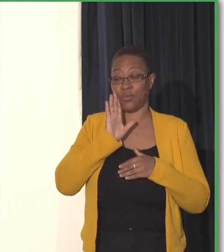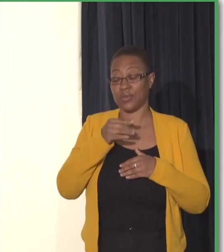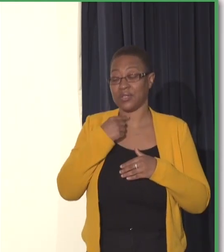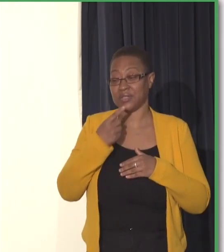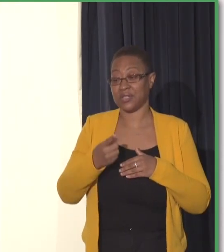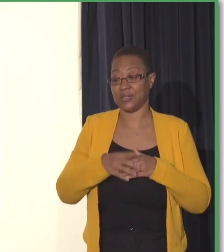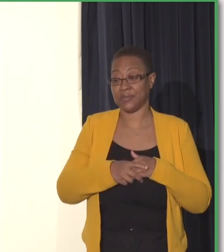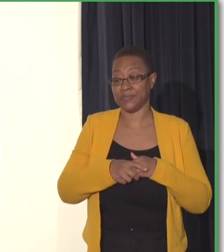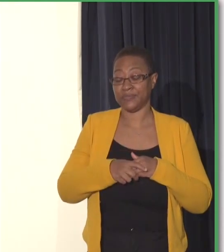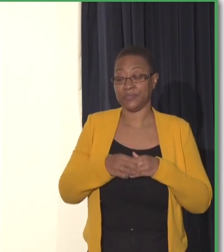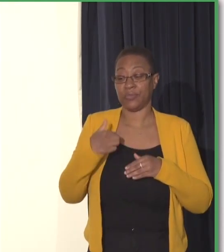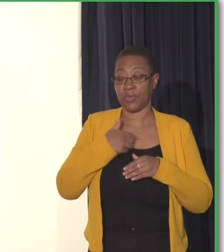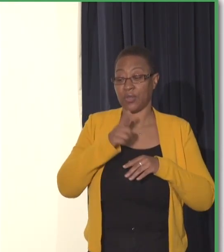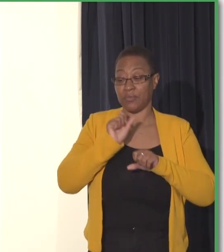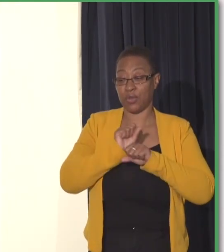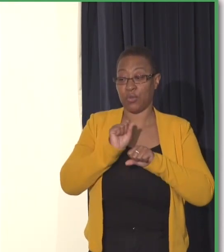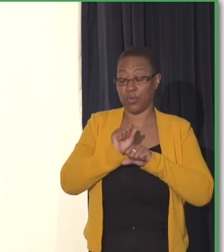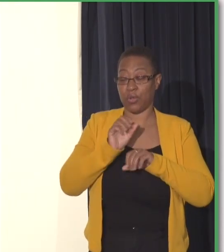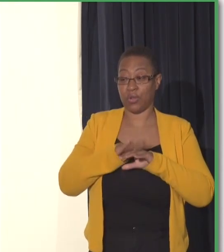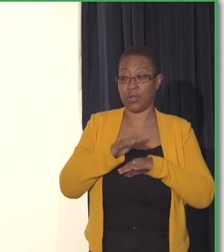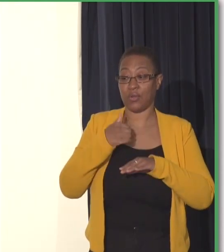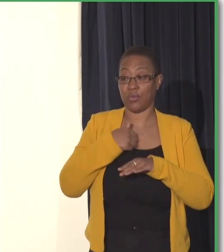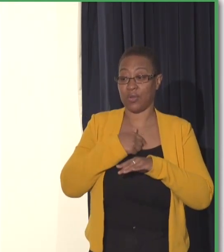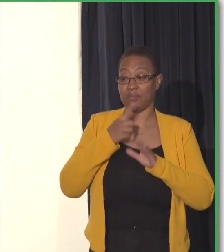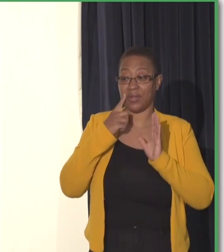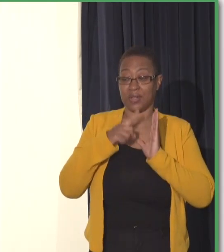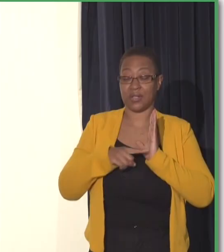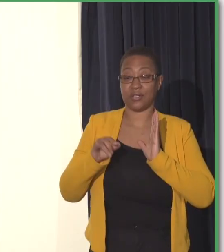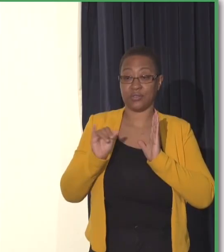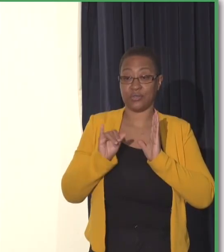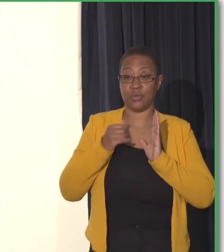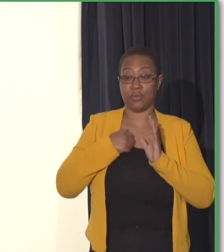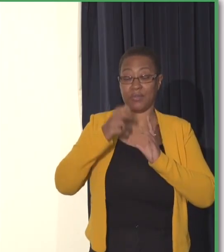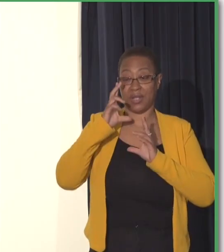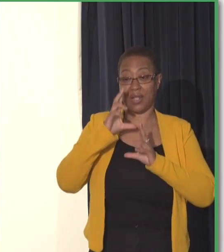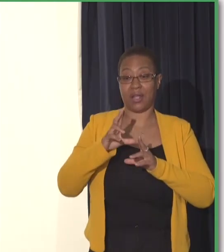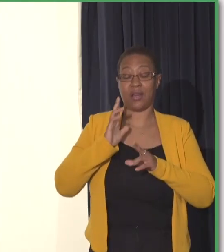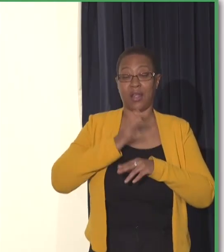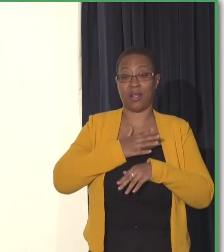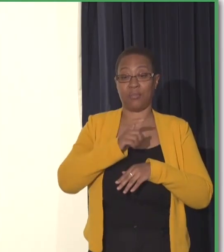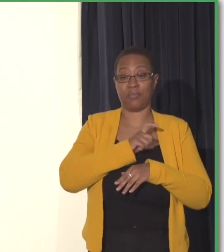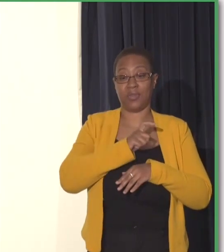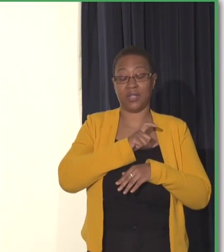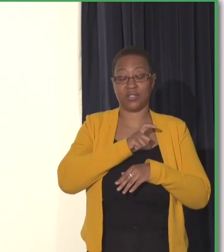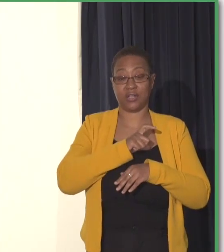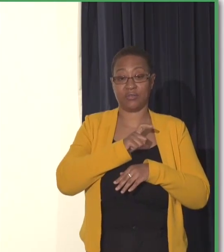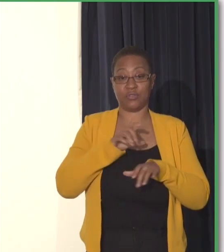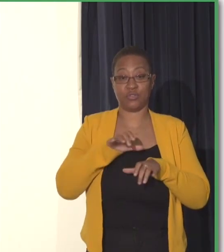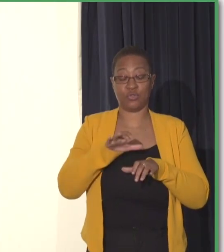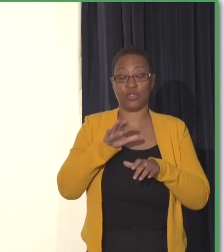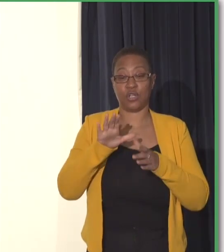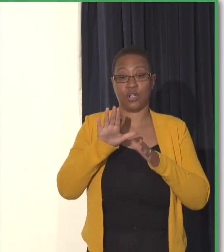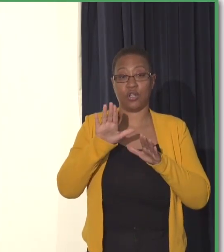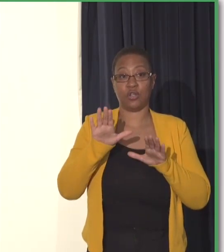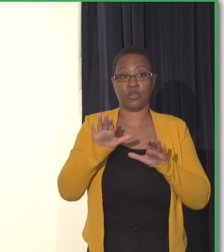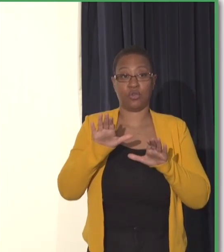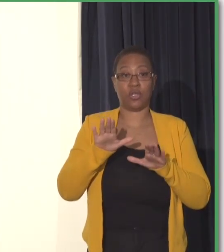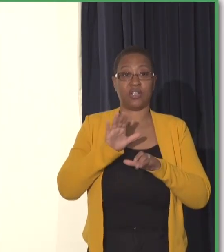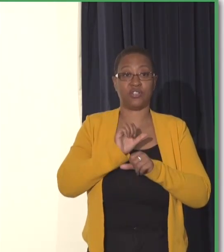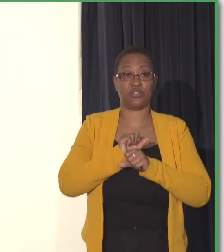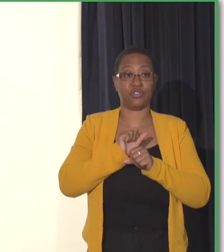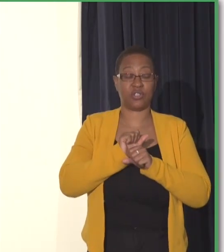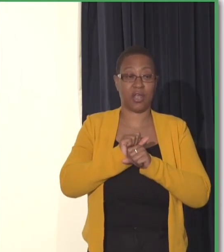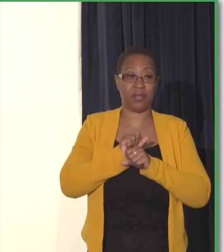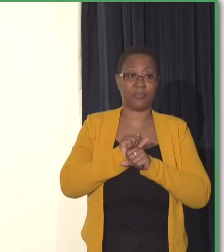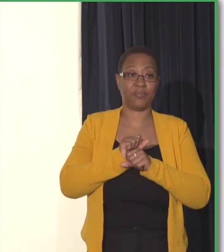you, we have been working on, and we have been looking at, just like we honor our police officers for doing a great job, ribbons, things of that